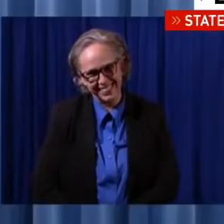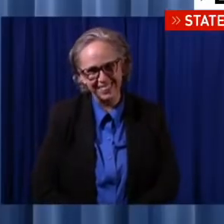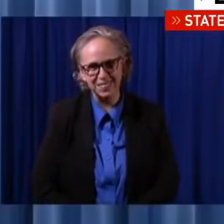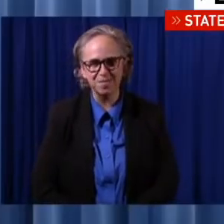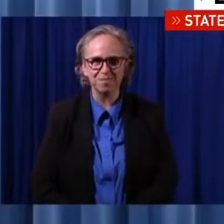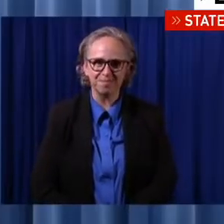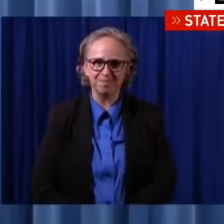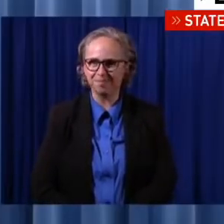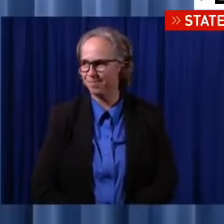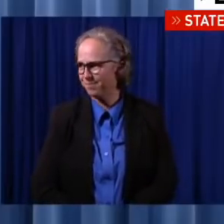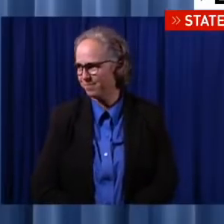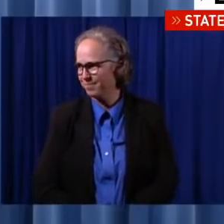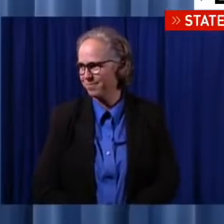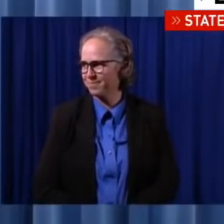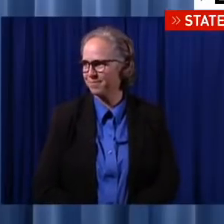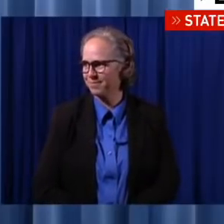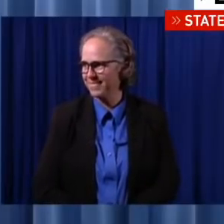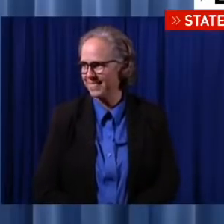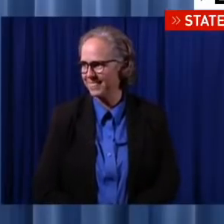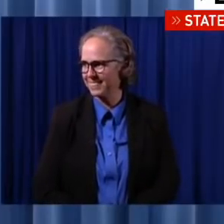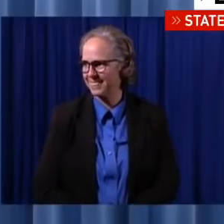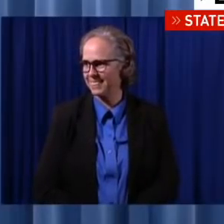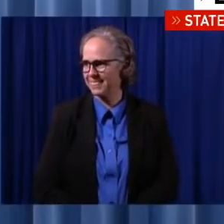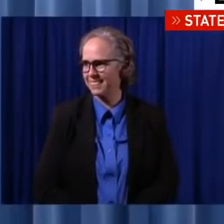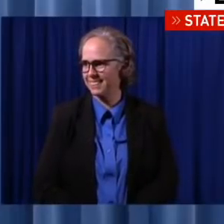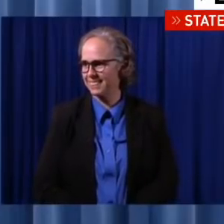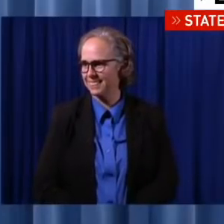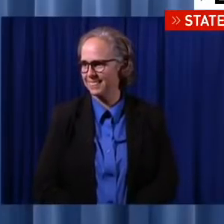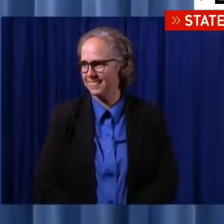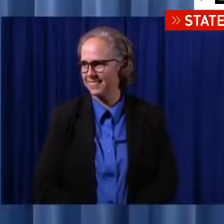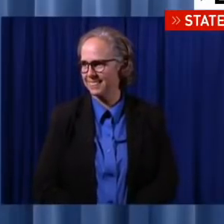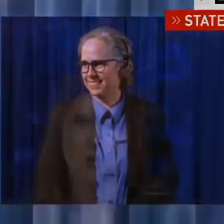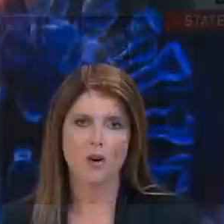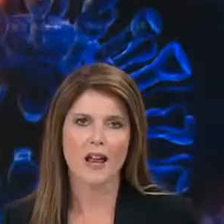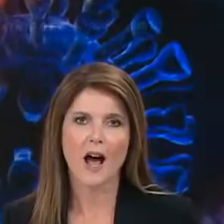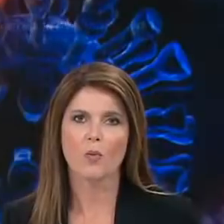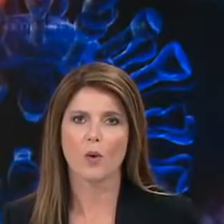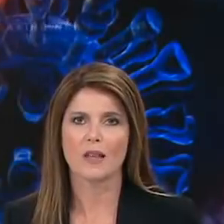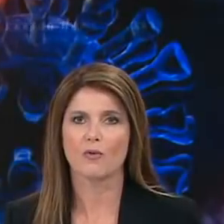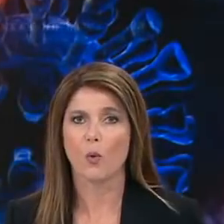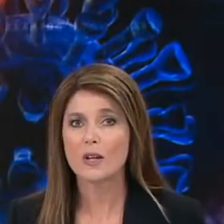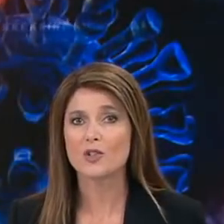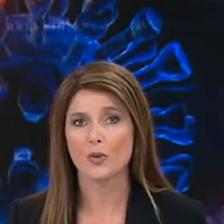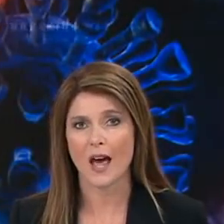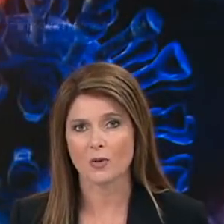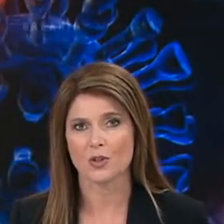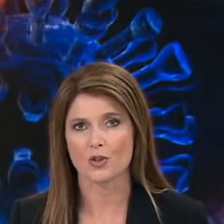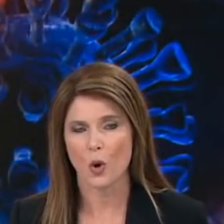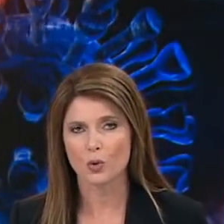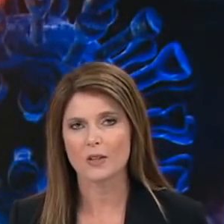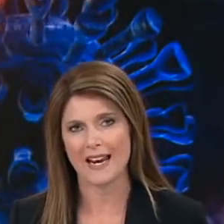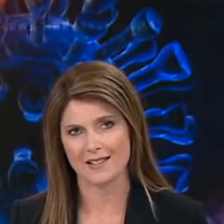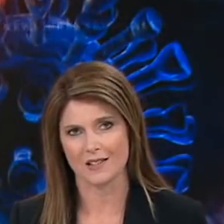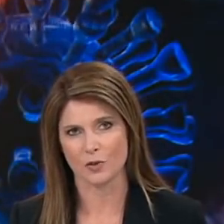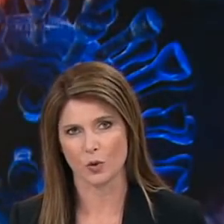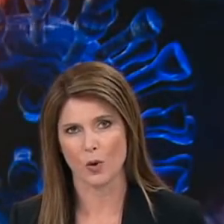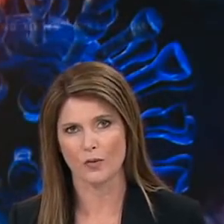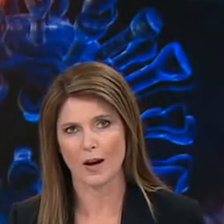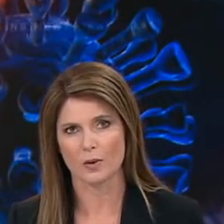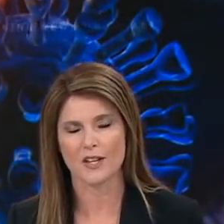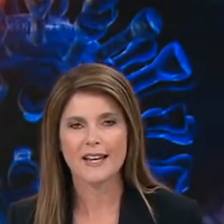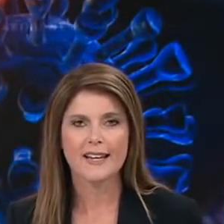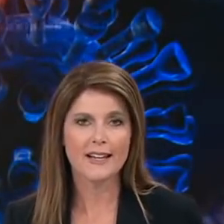Governor DeWine wrapping up his latest briefing. He said he'll be back tomorrow. There are now more than 42,000 total cases